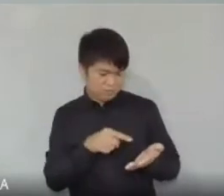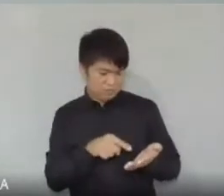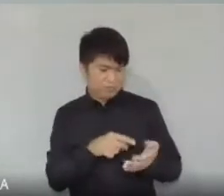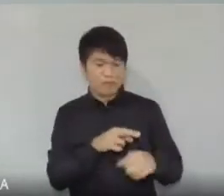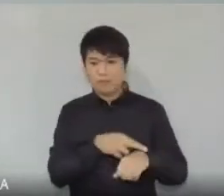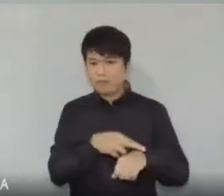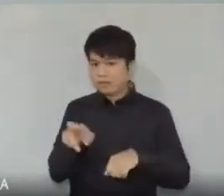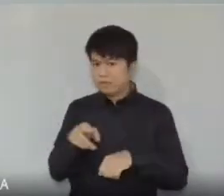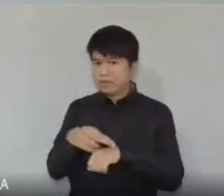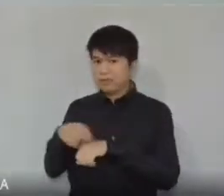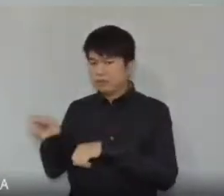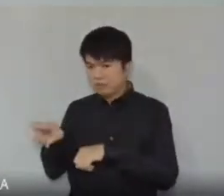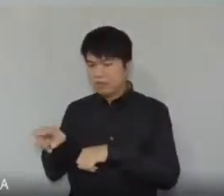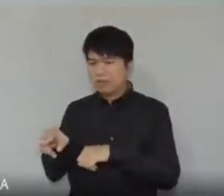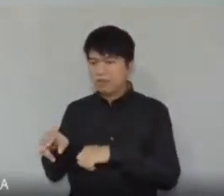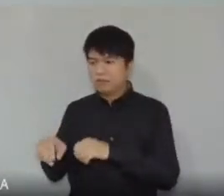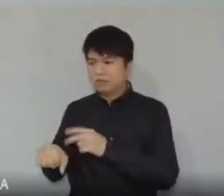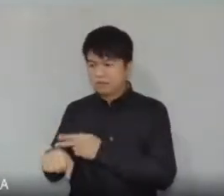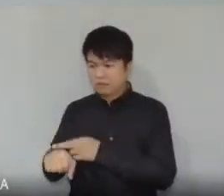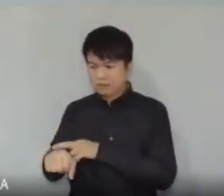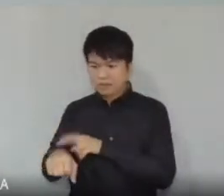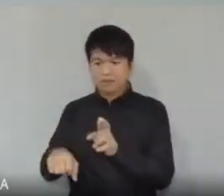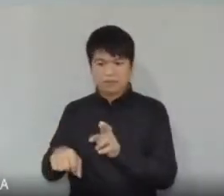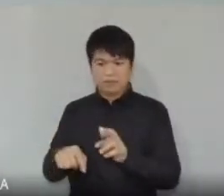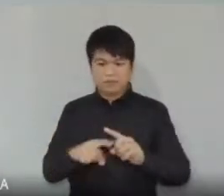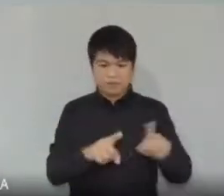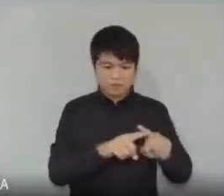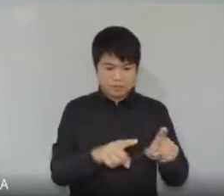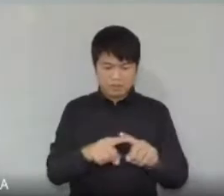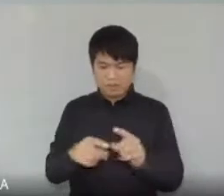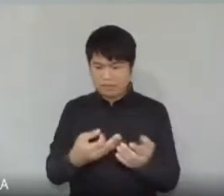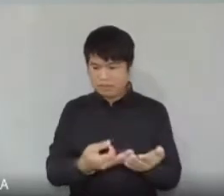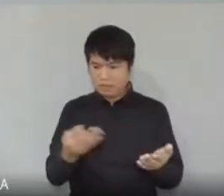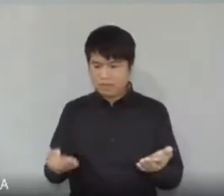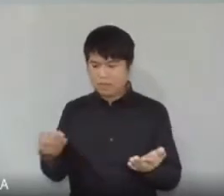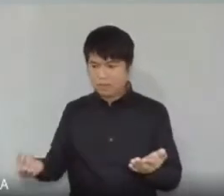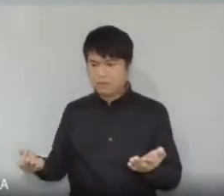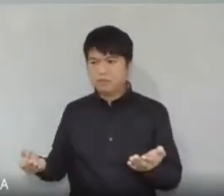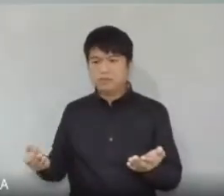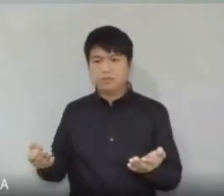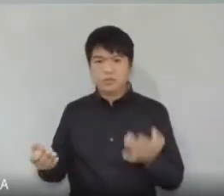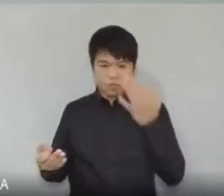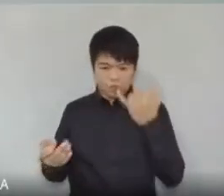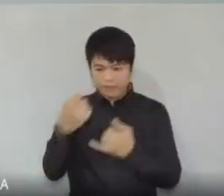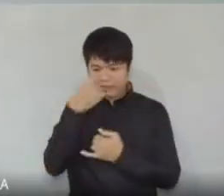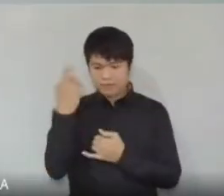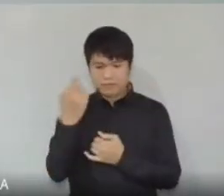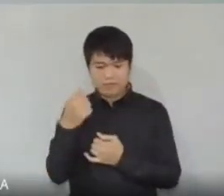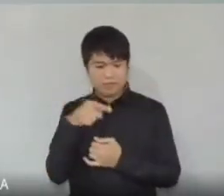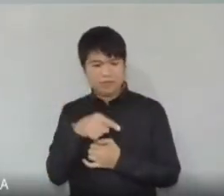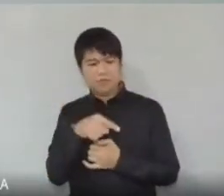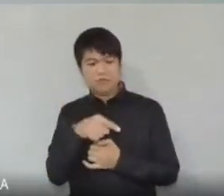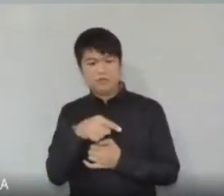record as well as all the laboratory results and procedures that have been done to the patient through electronic means. No? And